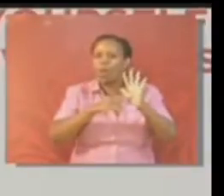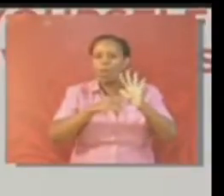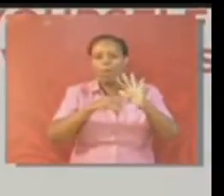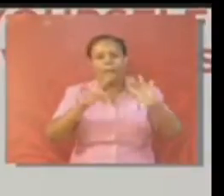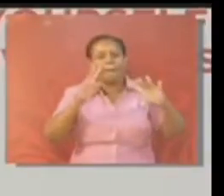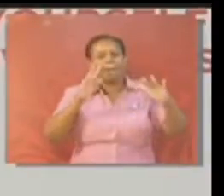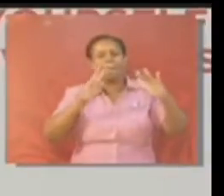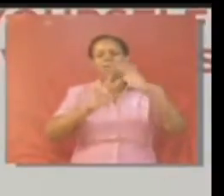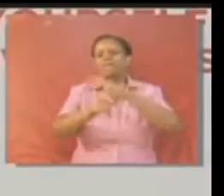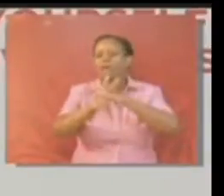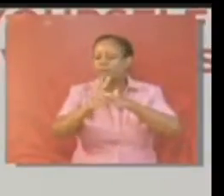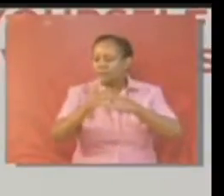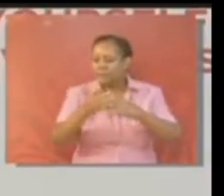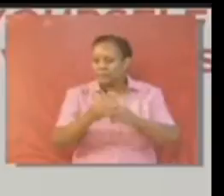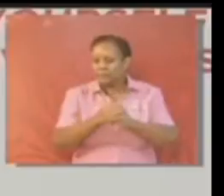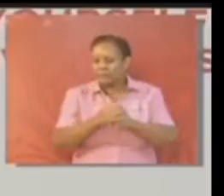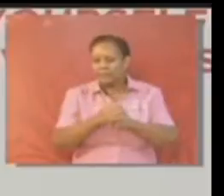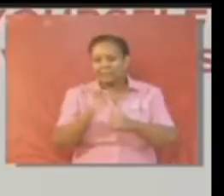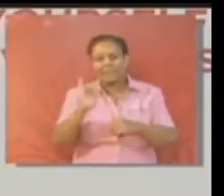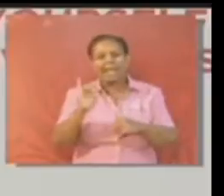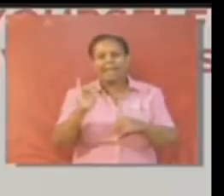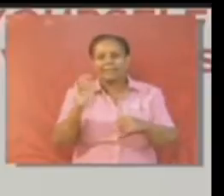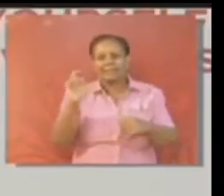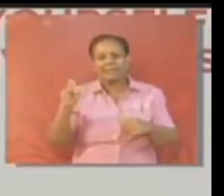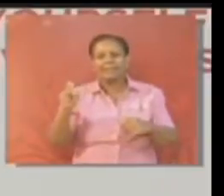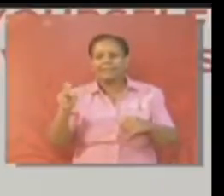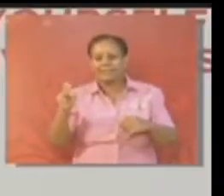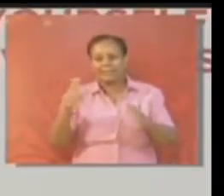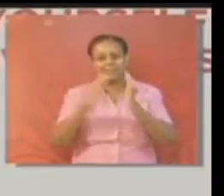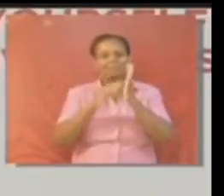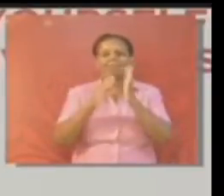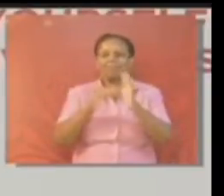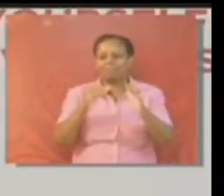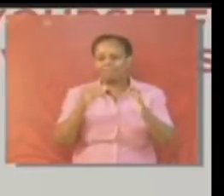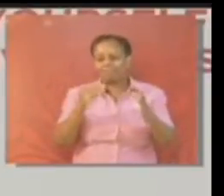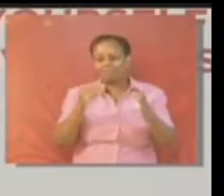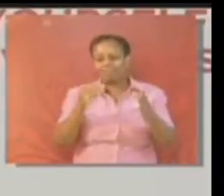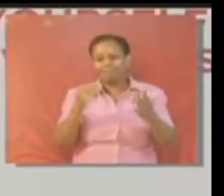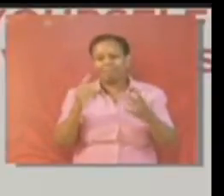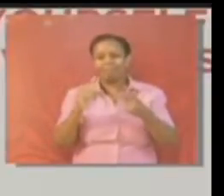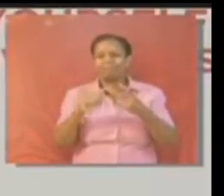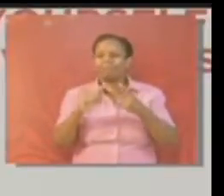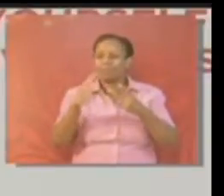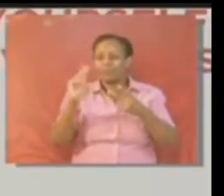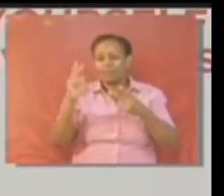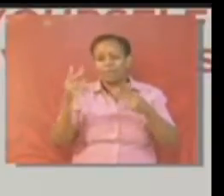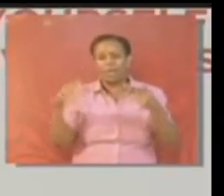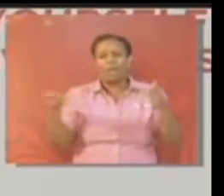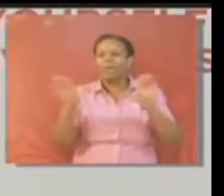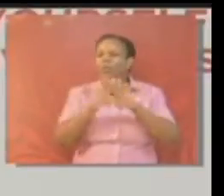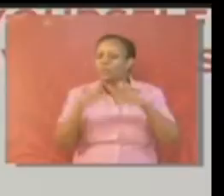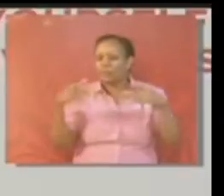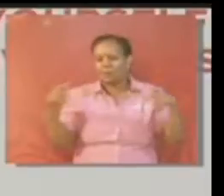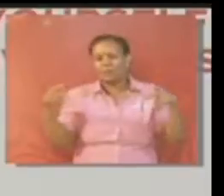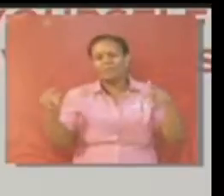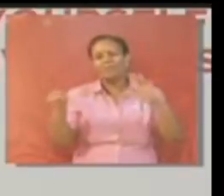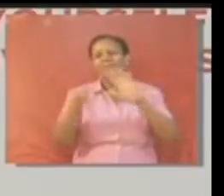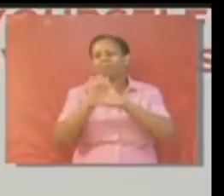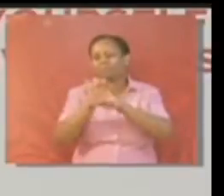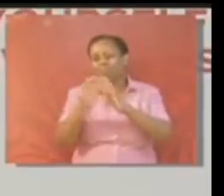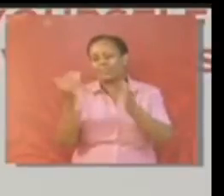all learn from. And I will just close by playing that video clip again. It